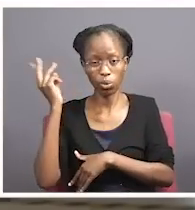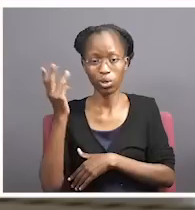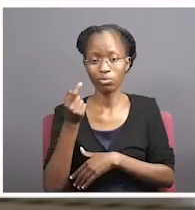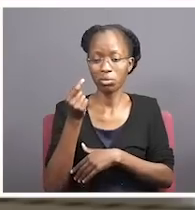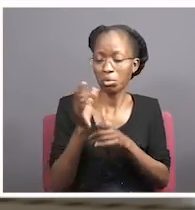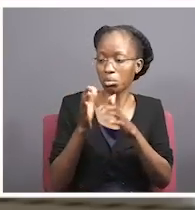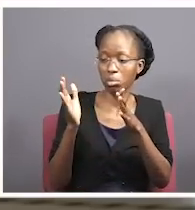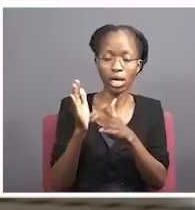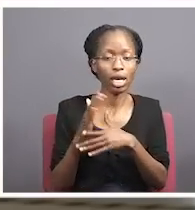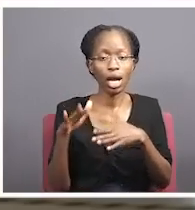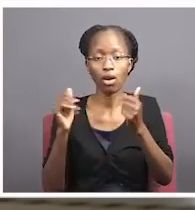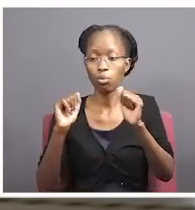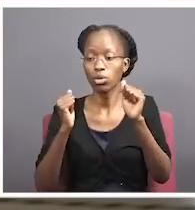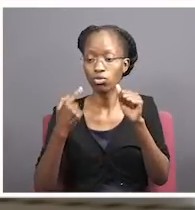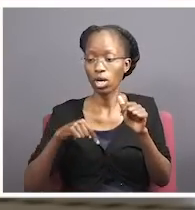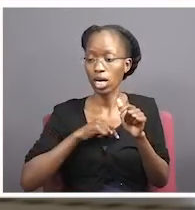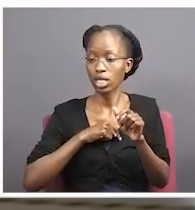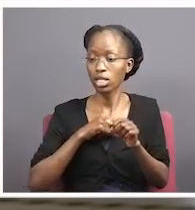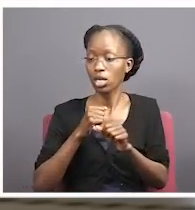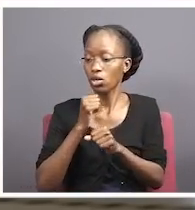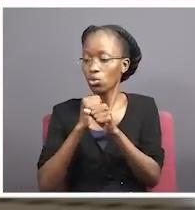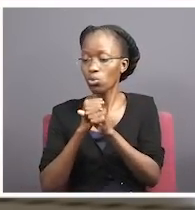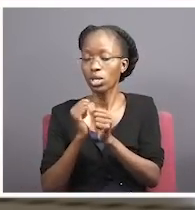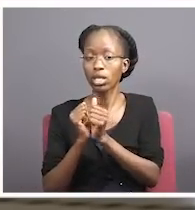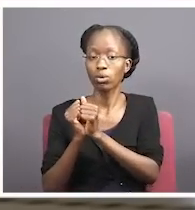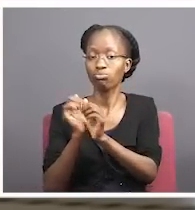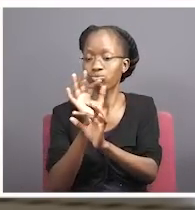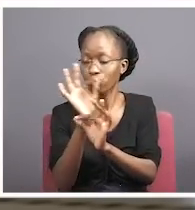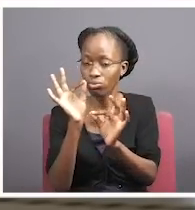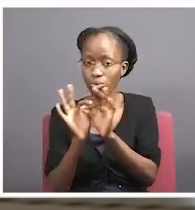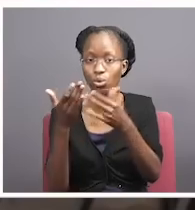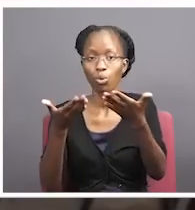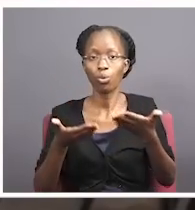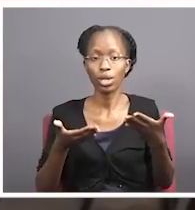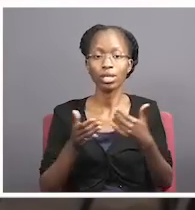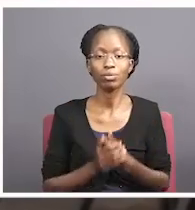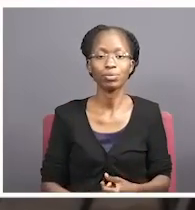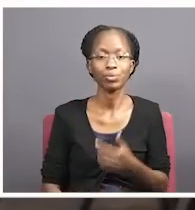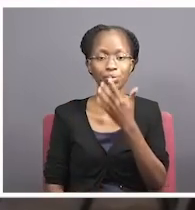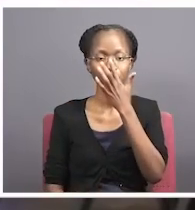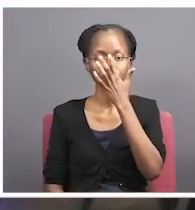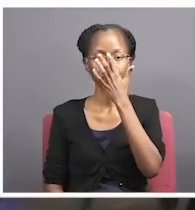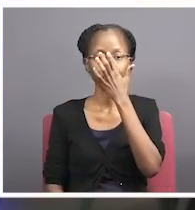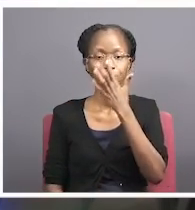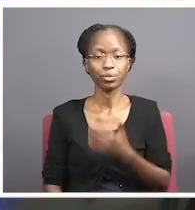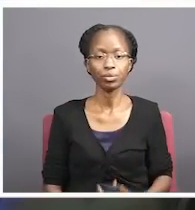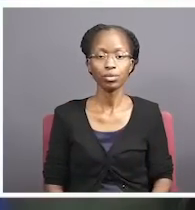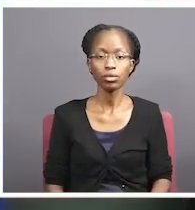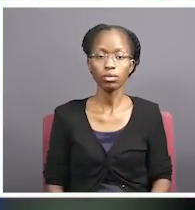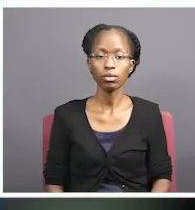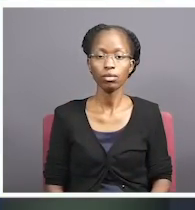something, small or big, on how we can do our work with excellence. Welcome. Amen.